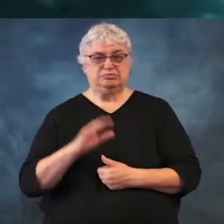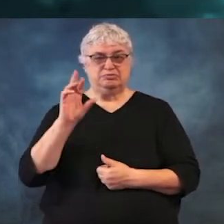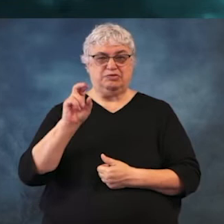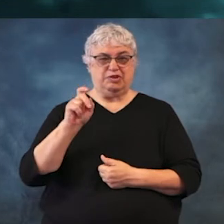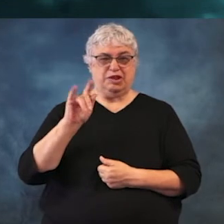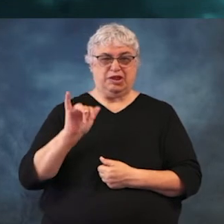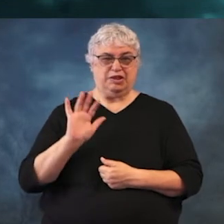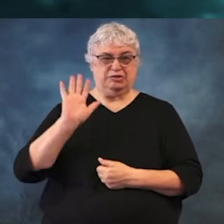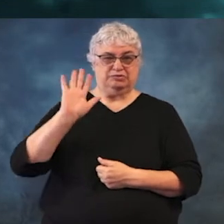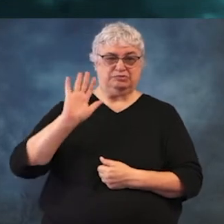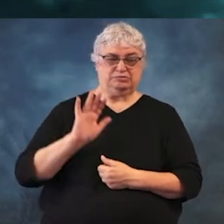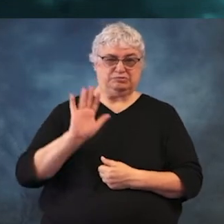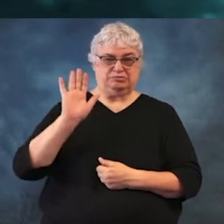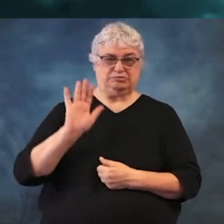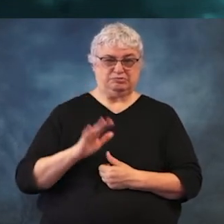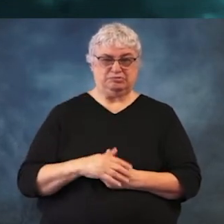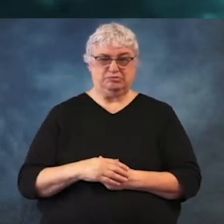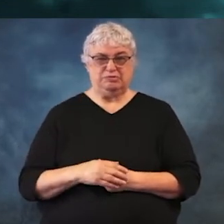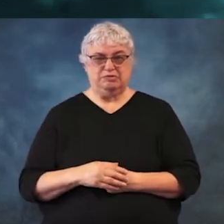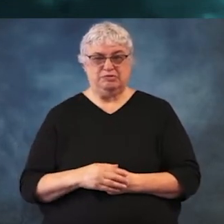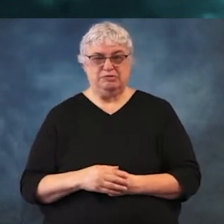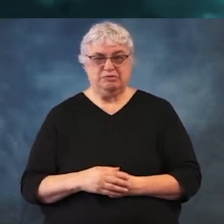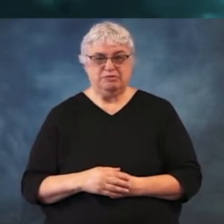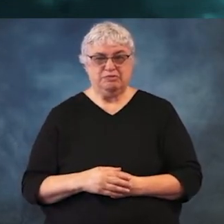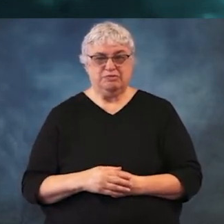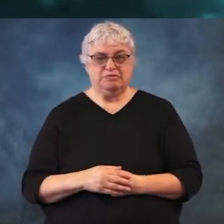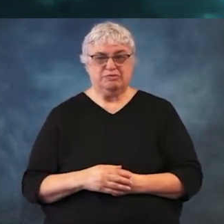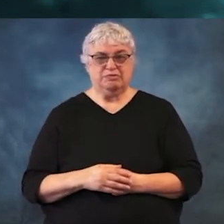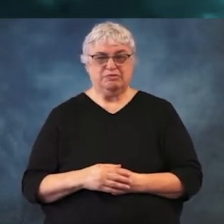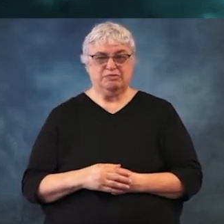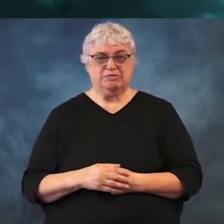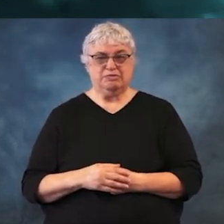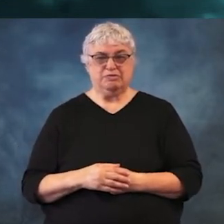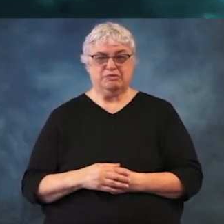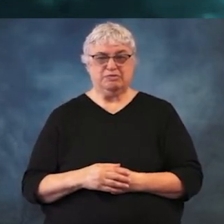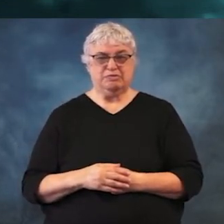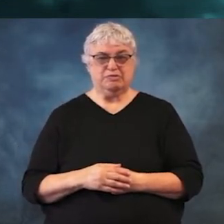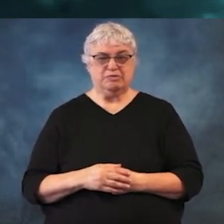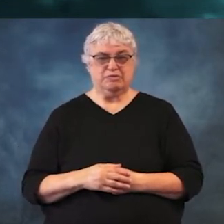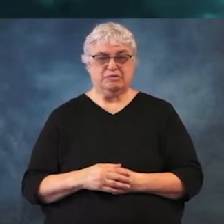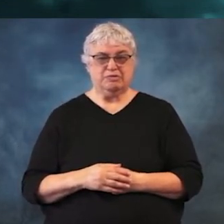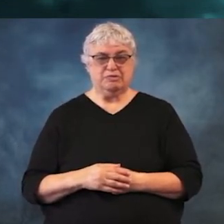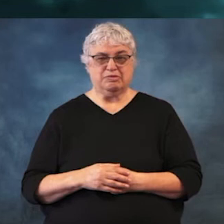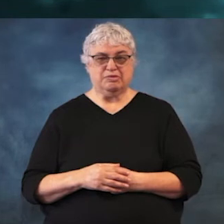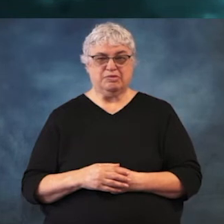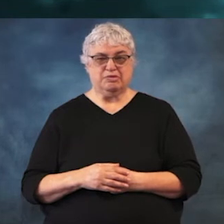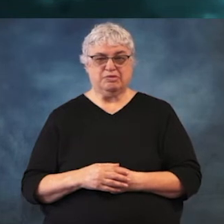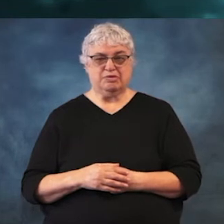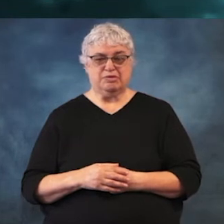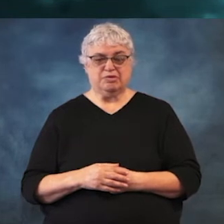I'll go ahead and I'll go ahead and take a stab at it first. I think